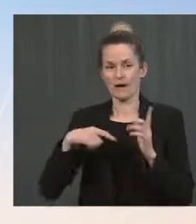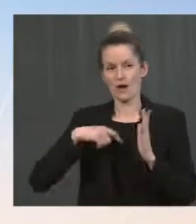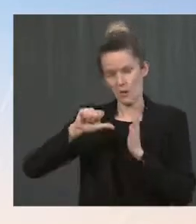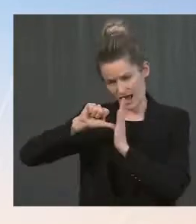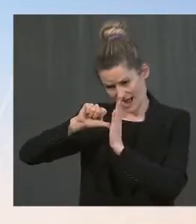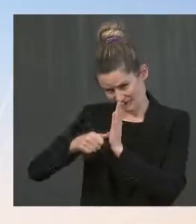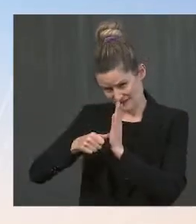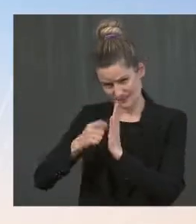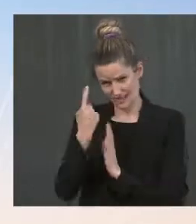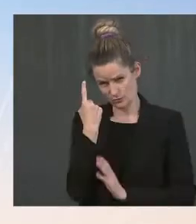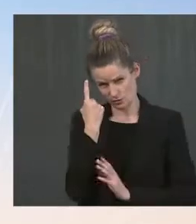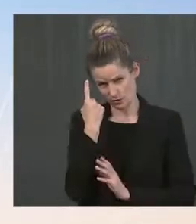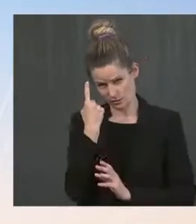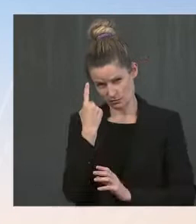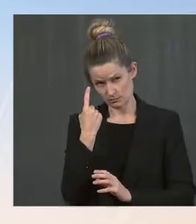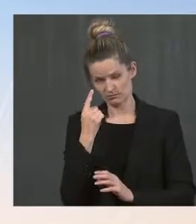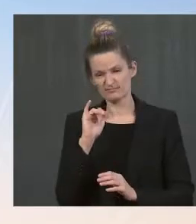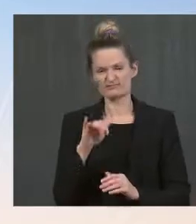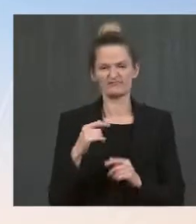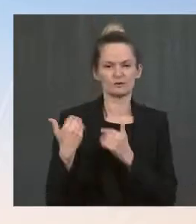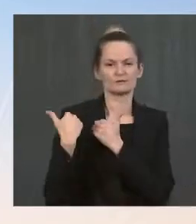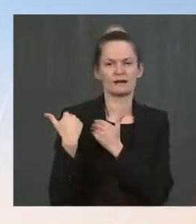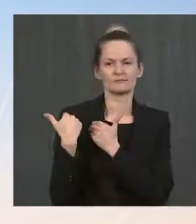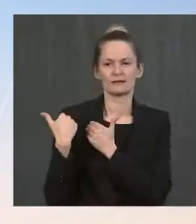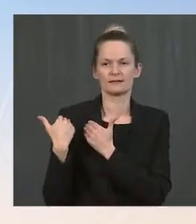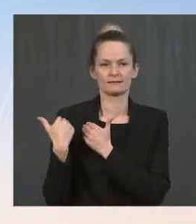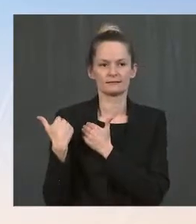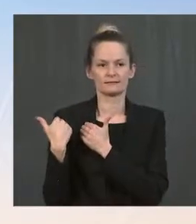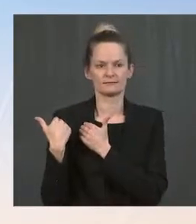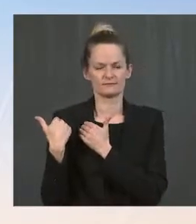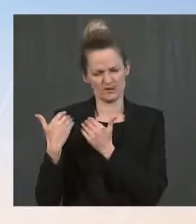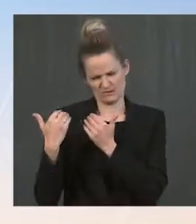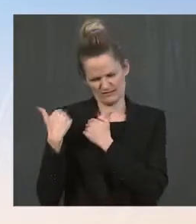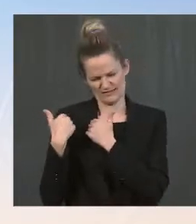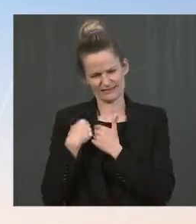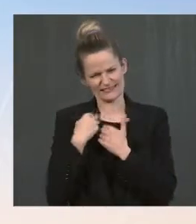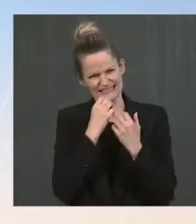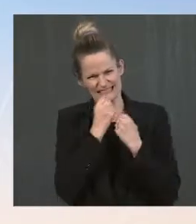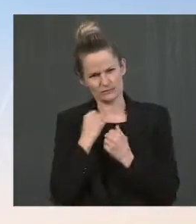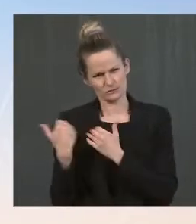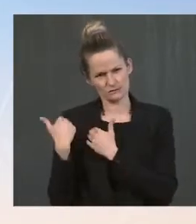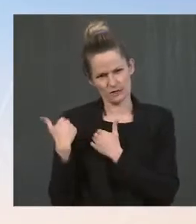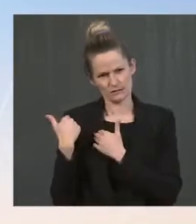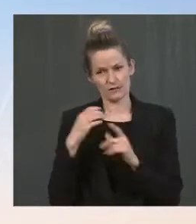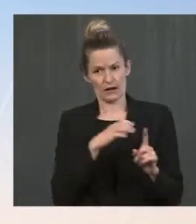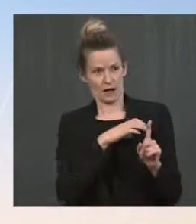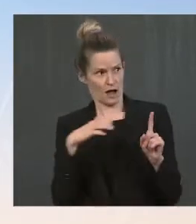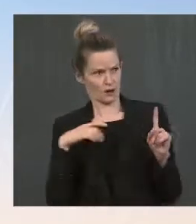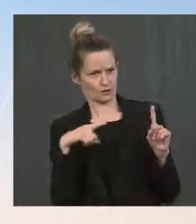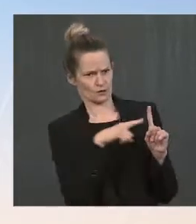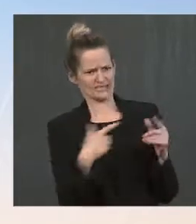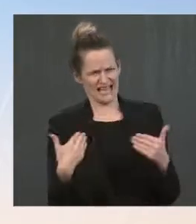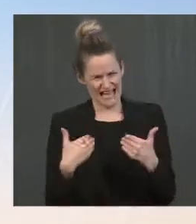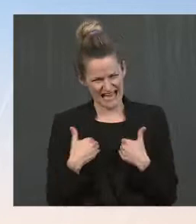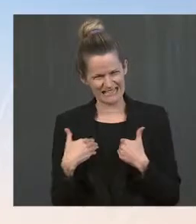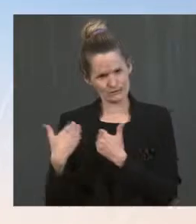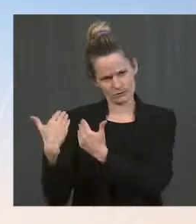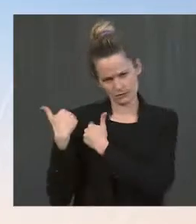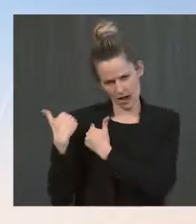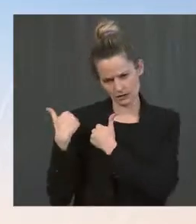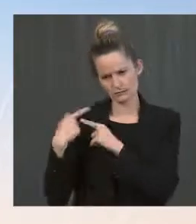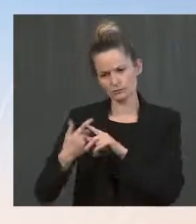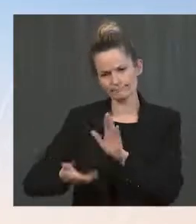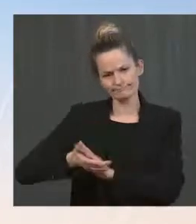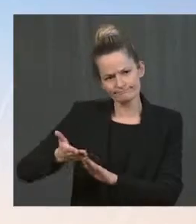is a responsibility, a sacred responsibility that Congress has to operate in a bipartisan